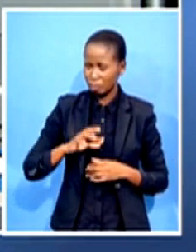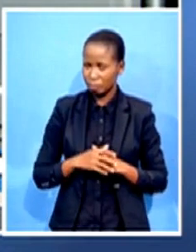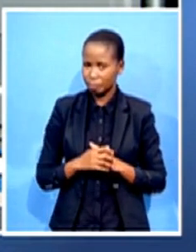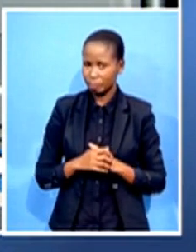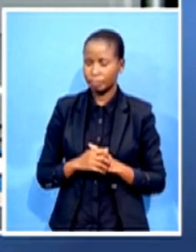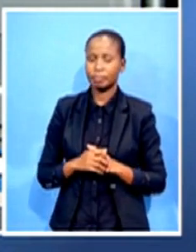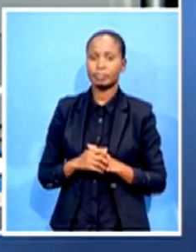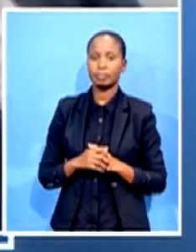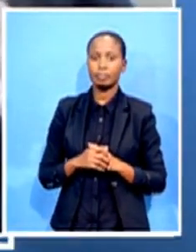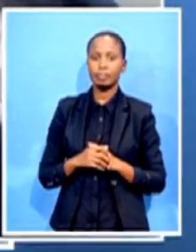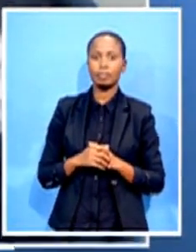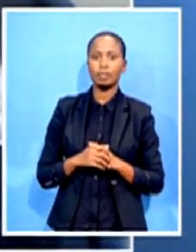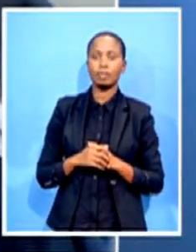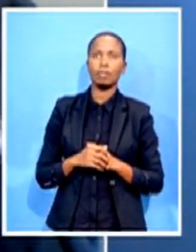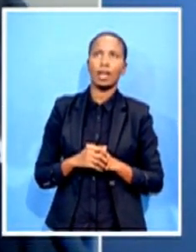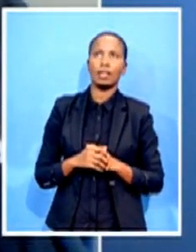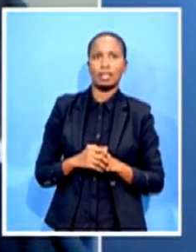I think your